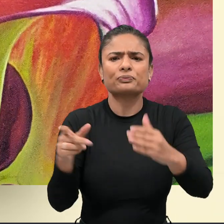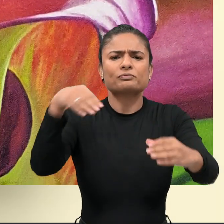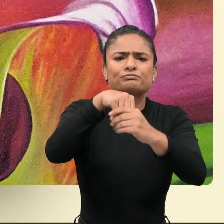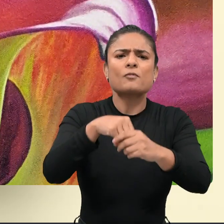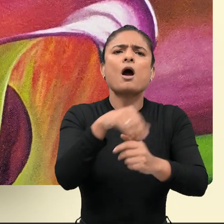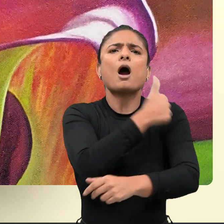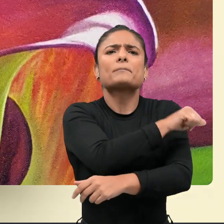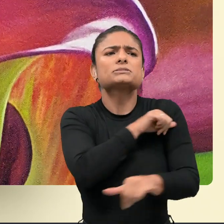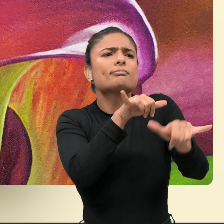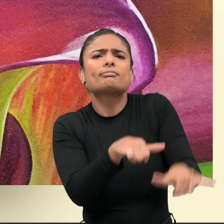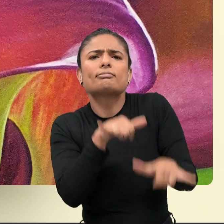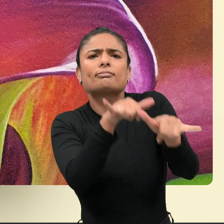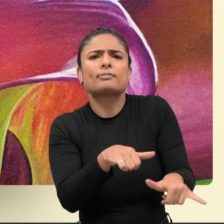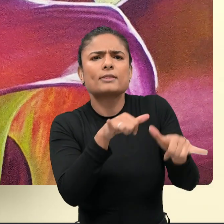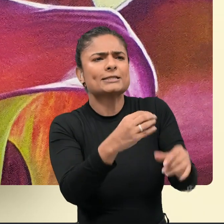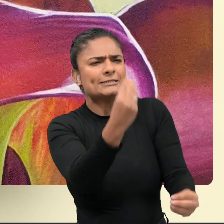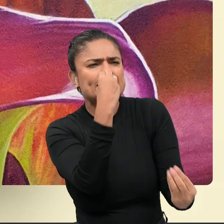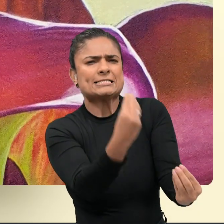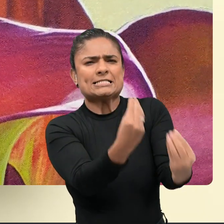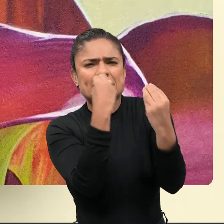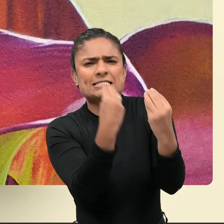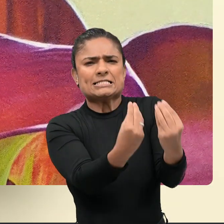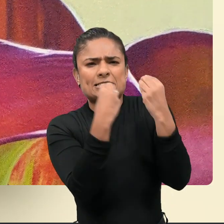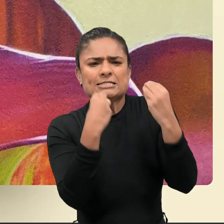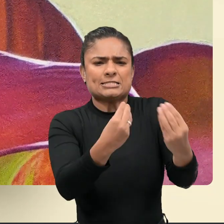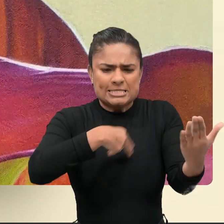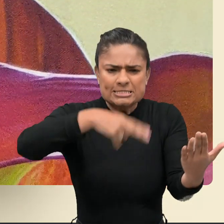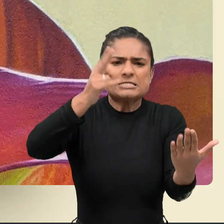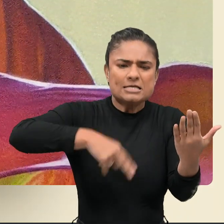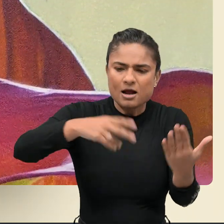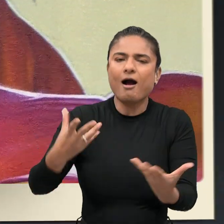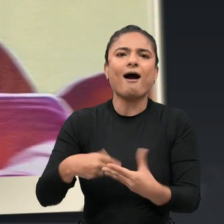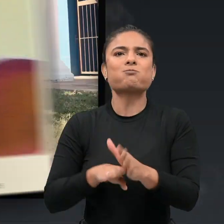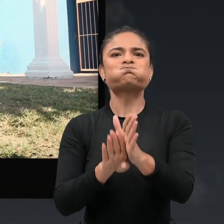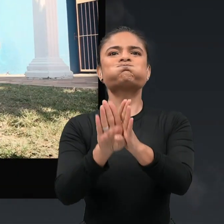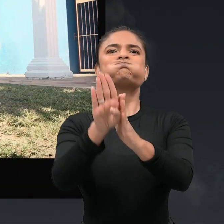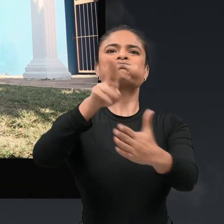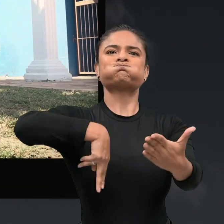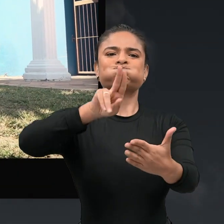rehabilitation, and during his stay in hospital, she helped him learn how to paint by mouth.